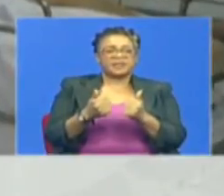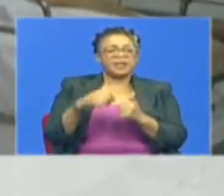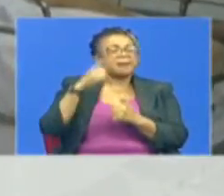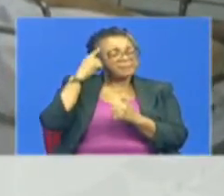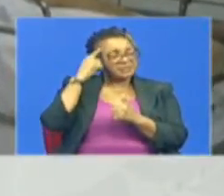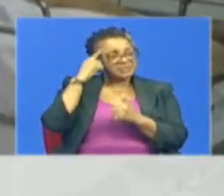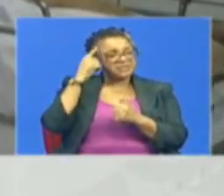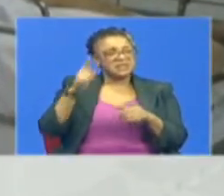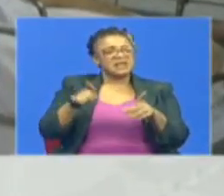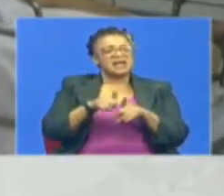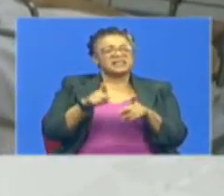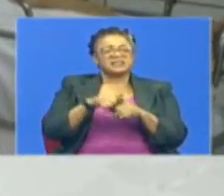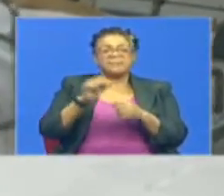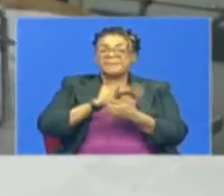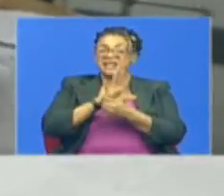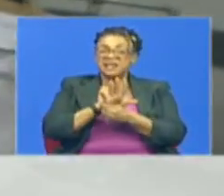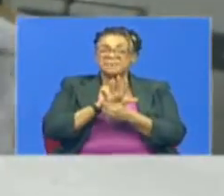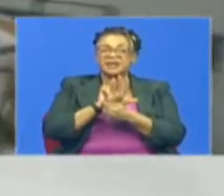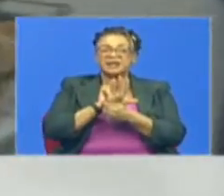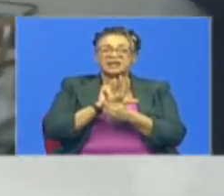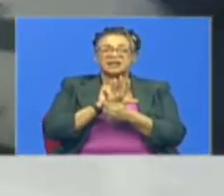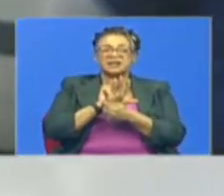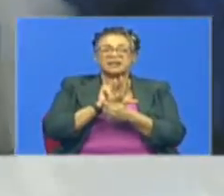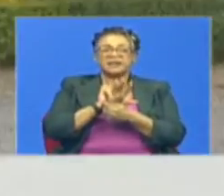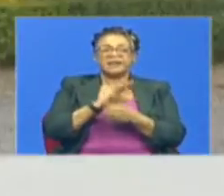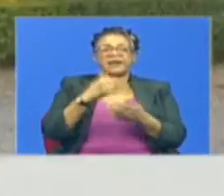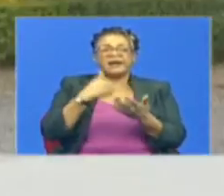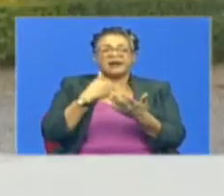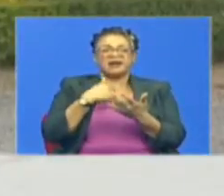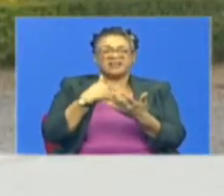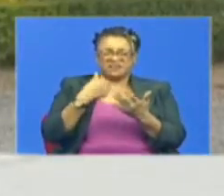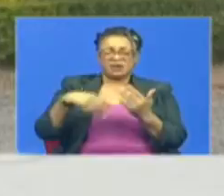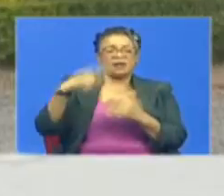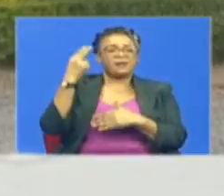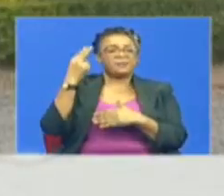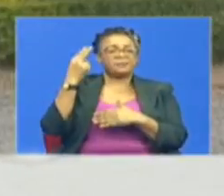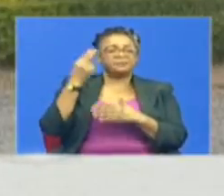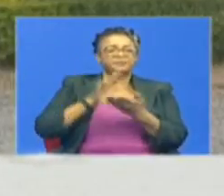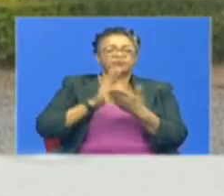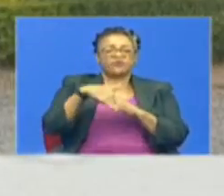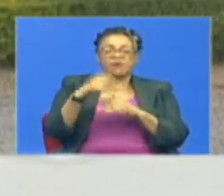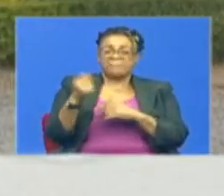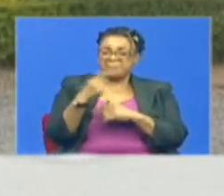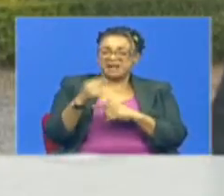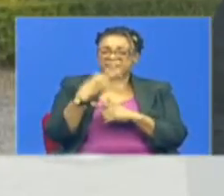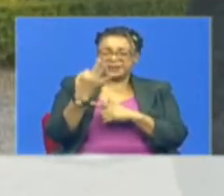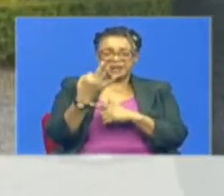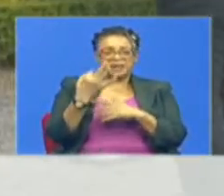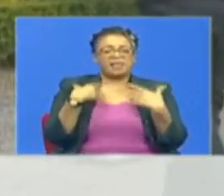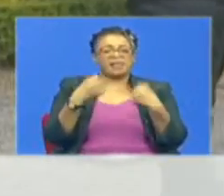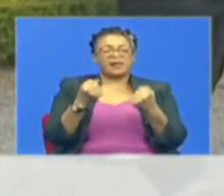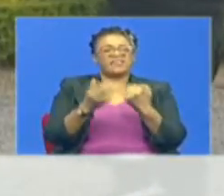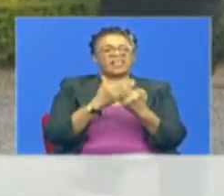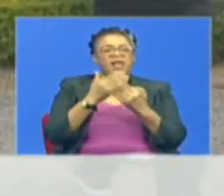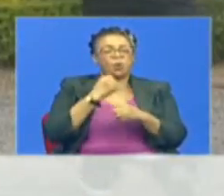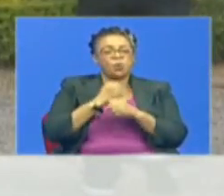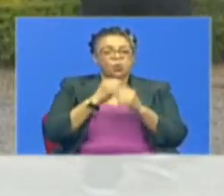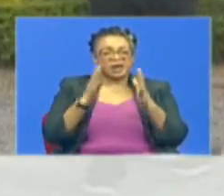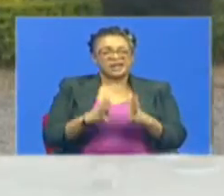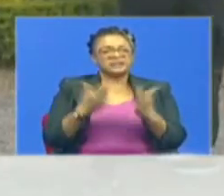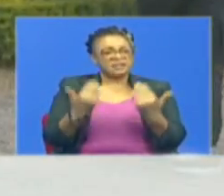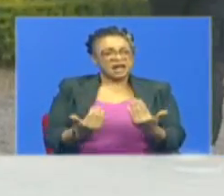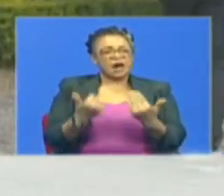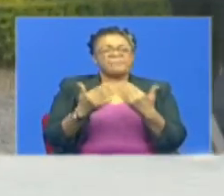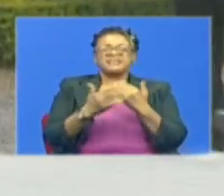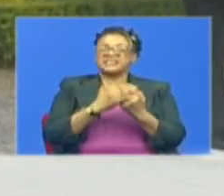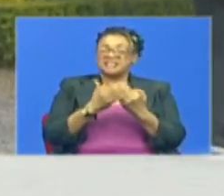as the pandemic takes an emotional toll. For over 3 months now, healthcare workers across the country have been taking care of the